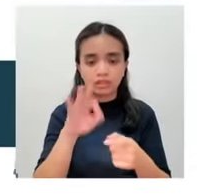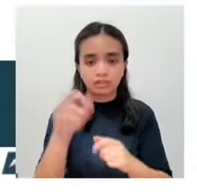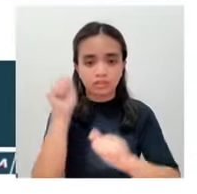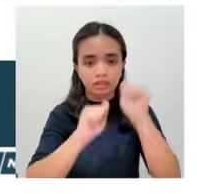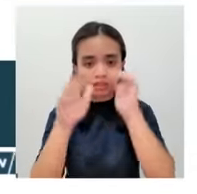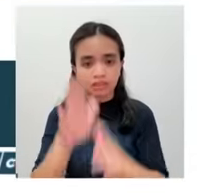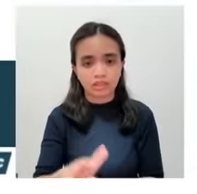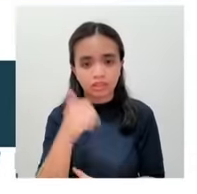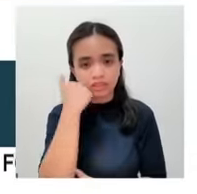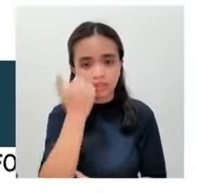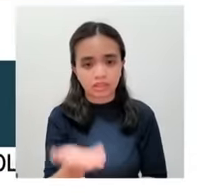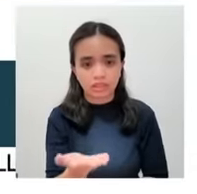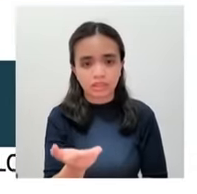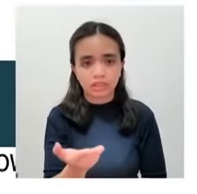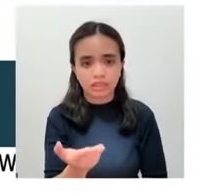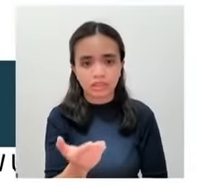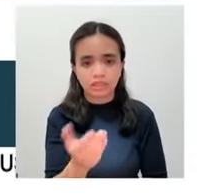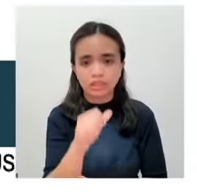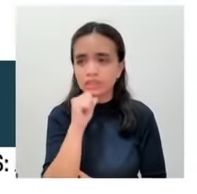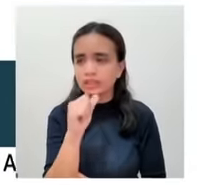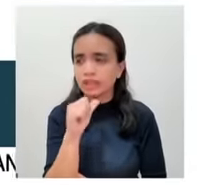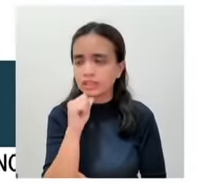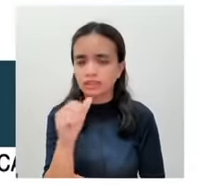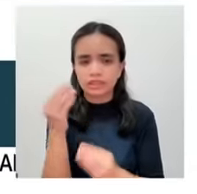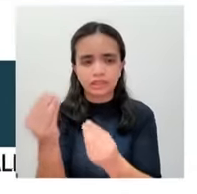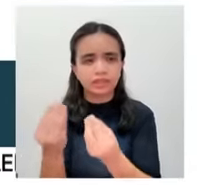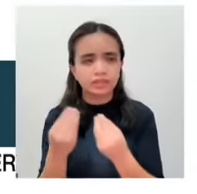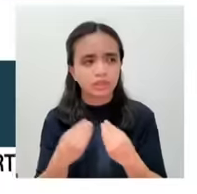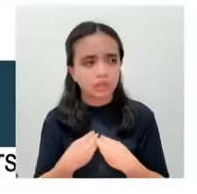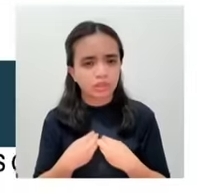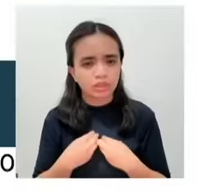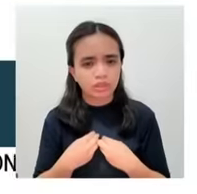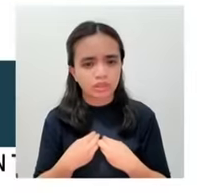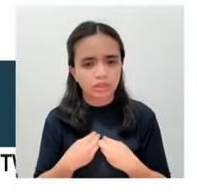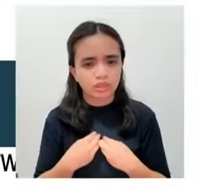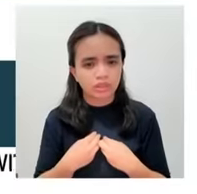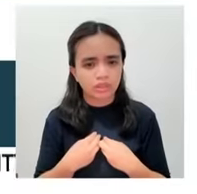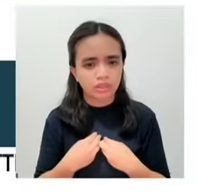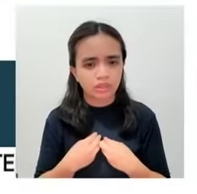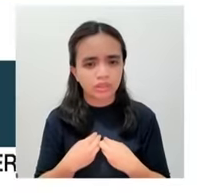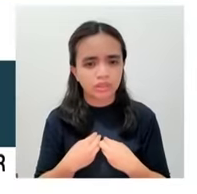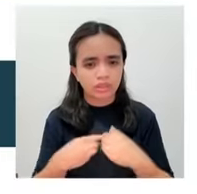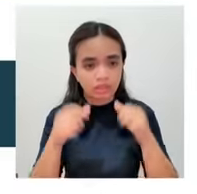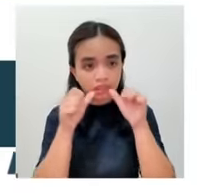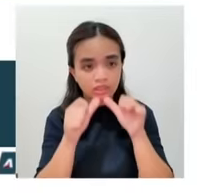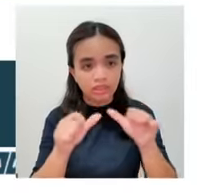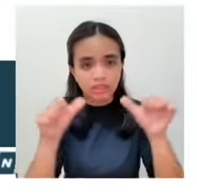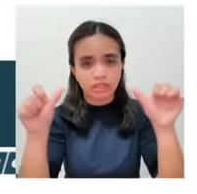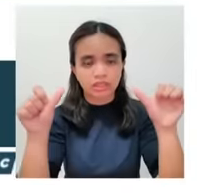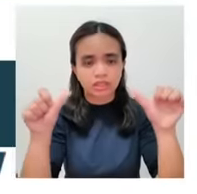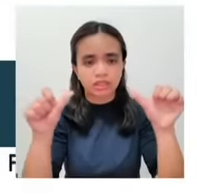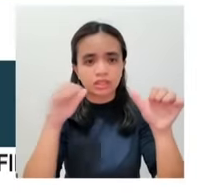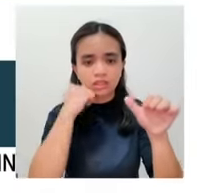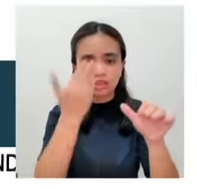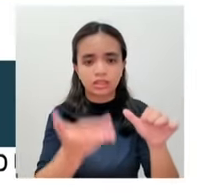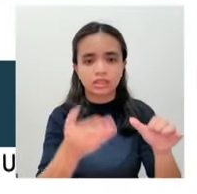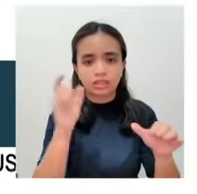dito, hindi binibigay yung propriety na ang mag-announce ng kamatayan, yung